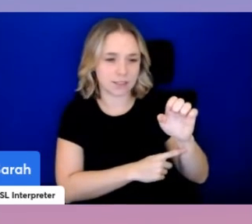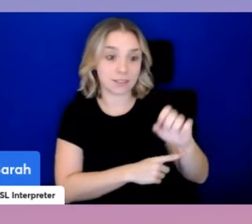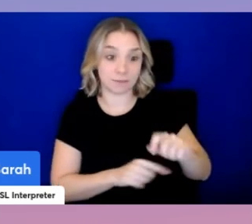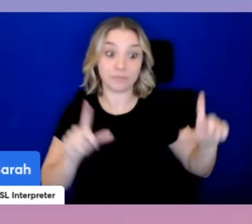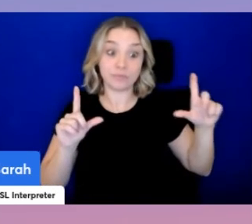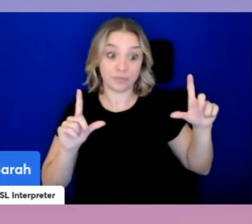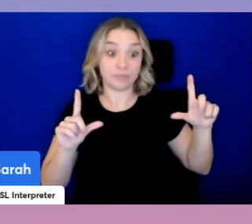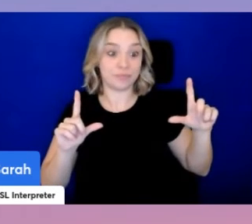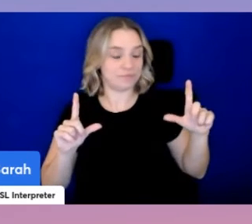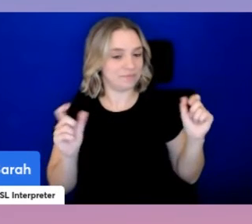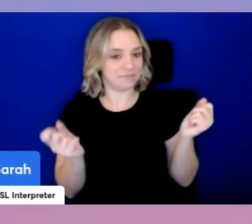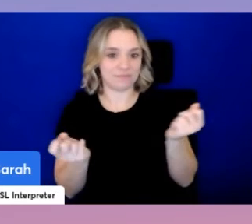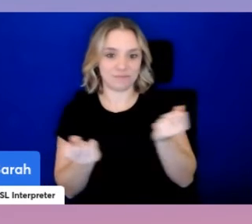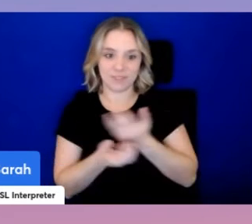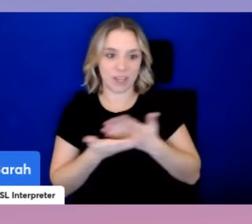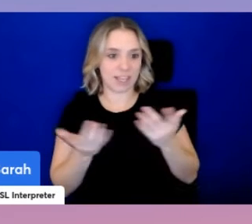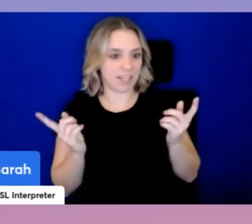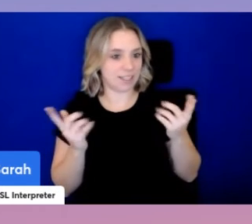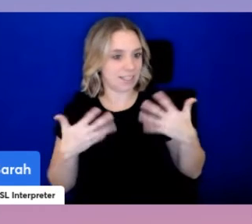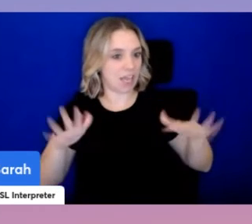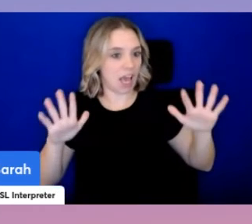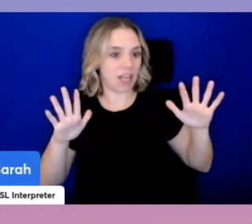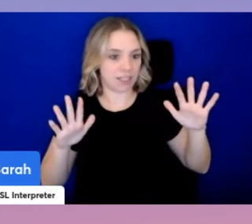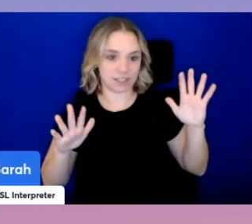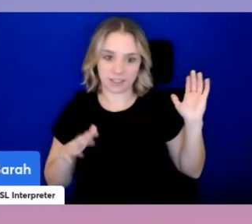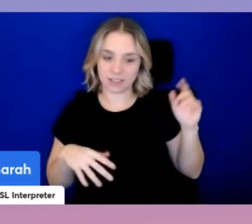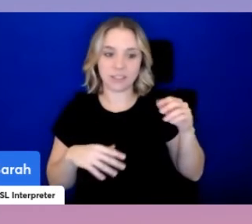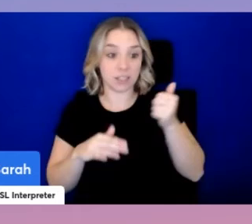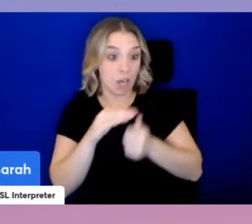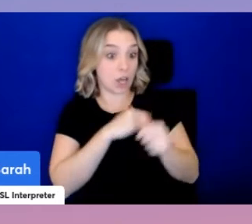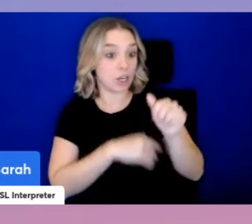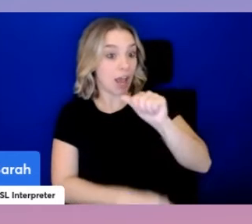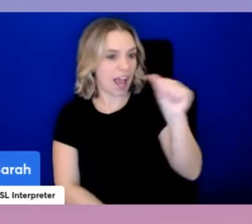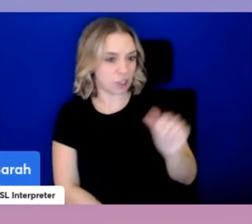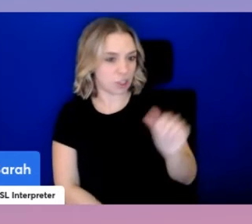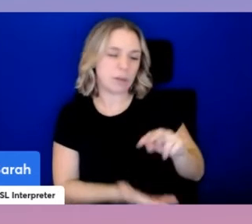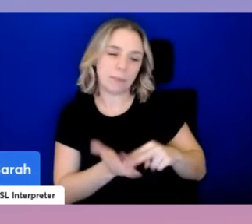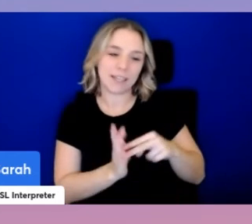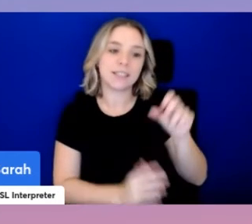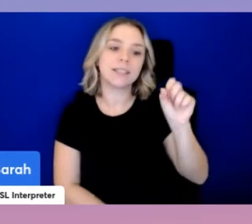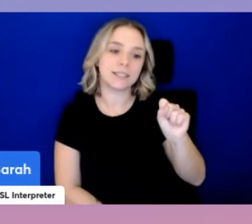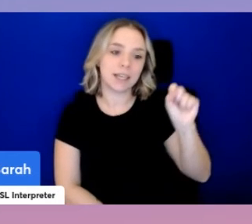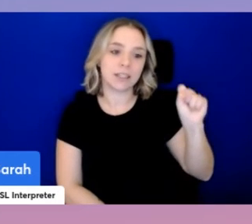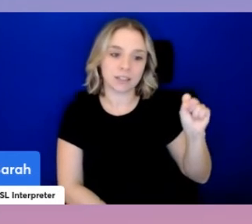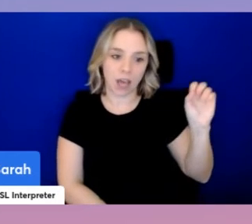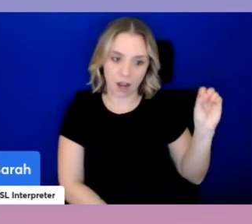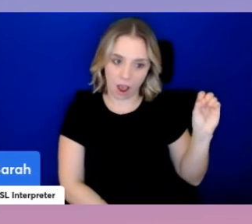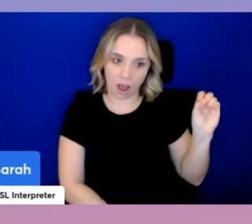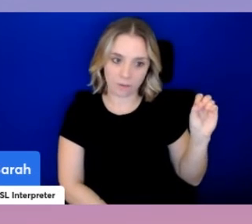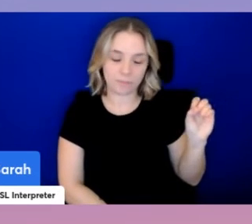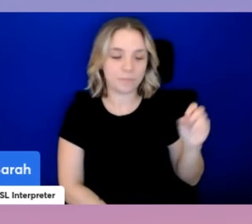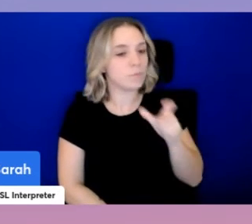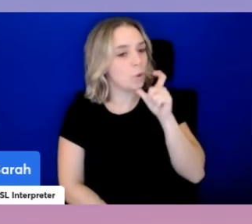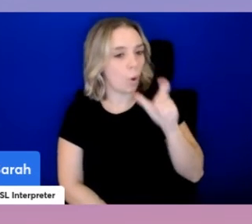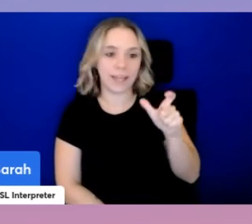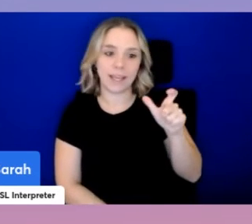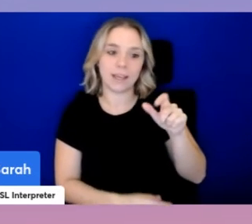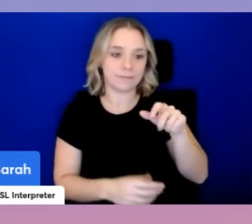And the good thing is that since it is deployed within Azure, it's single sign-on. You don't need another set of credentials.